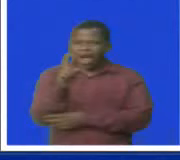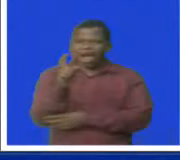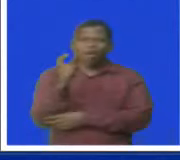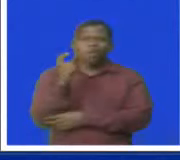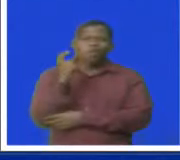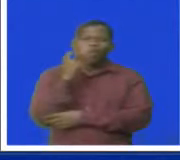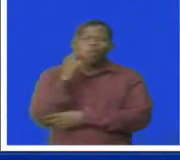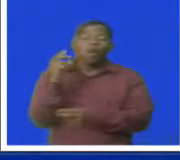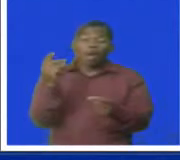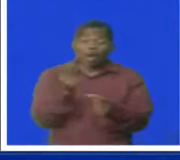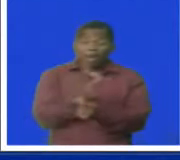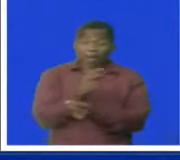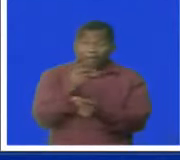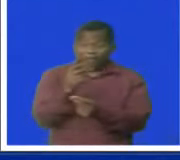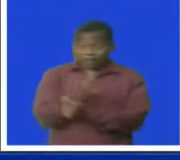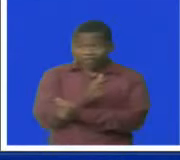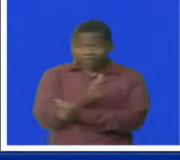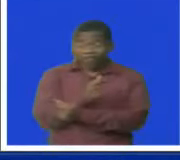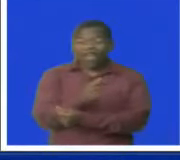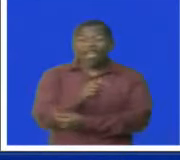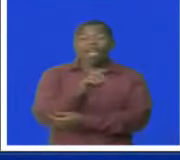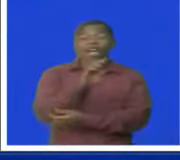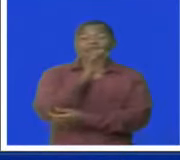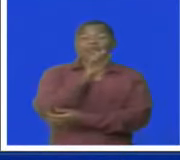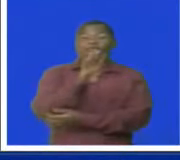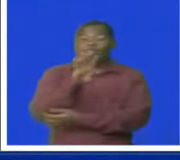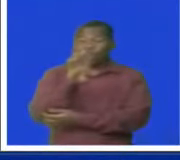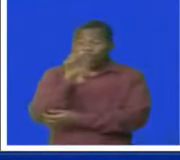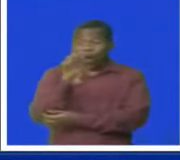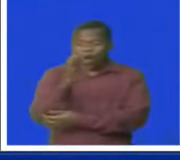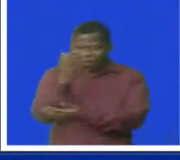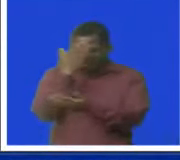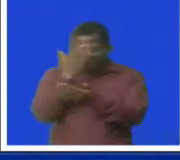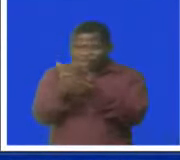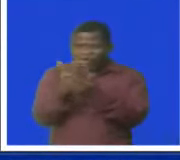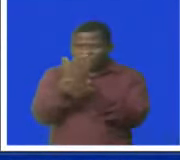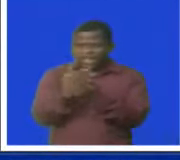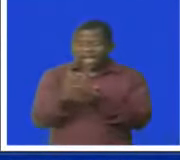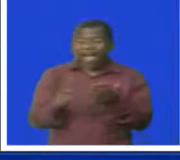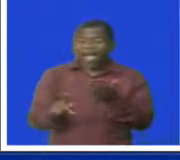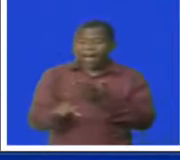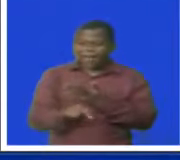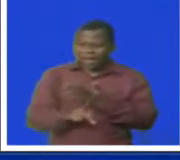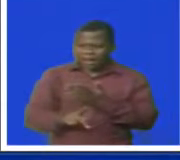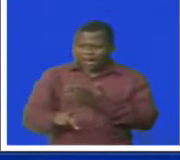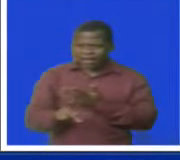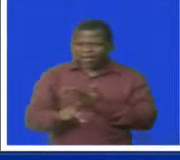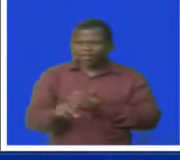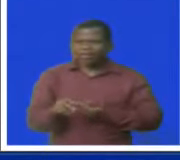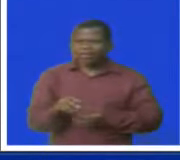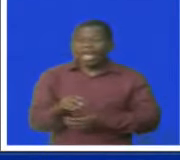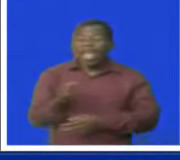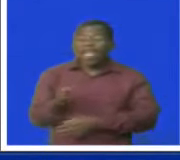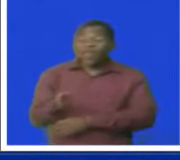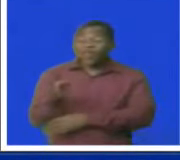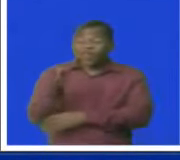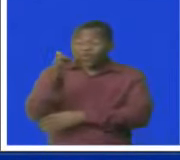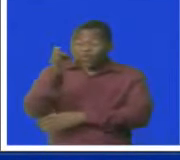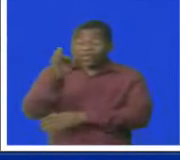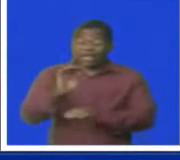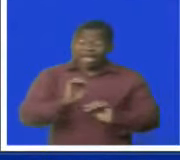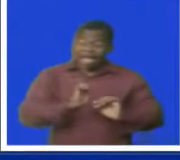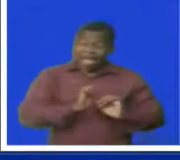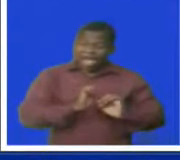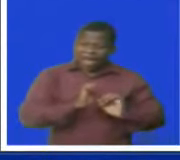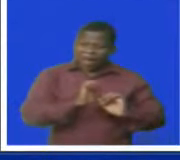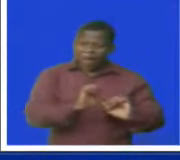khathi 44 labebenda libanga leliphansi primary kutaba limata kakhulu labantwana. Masuku uthi